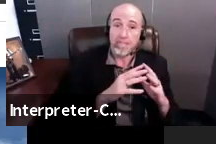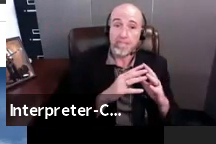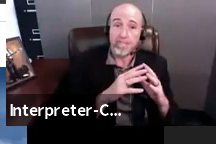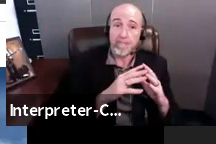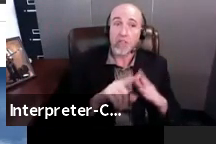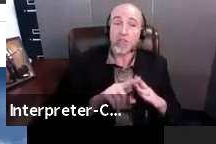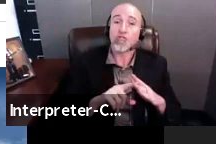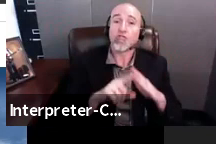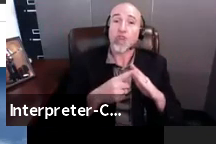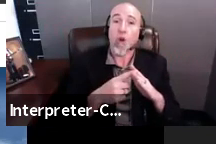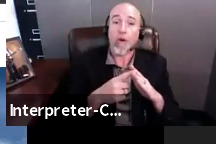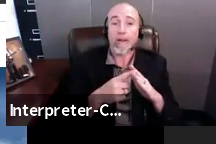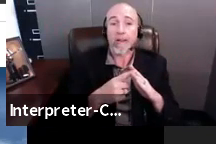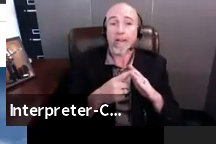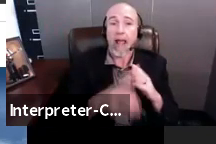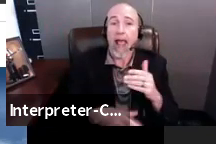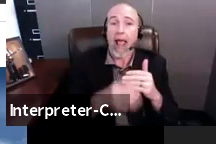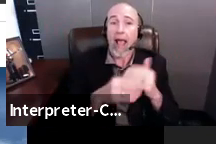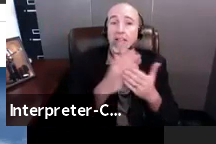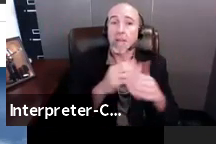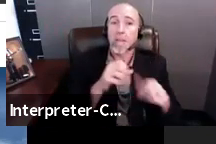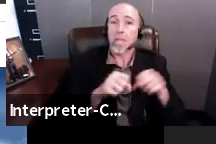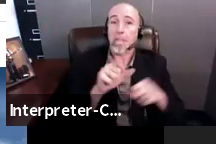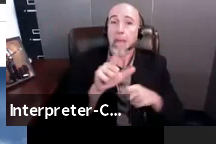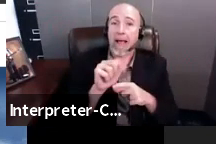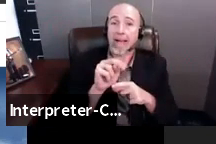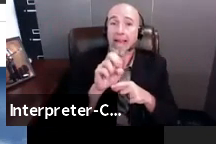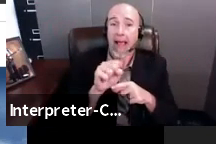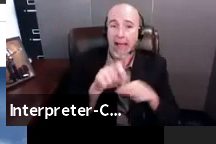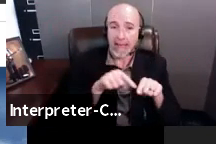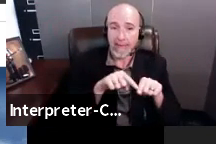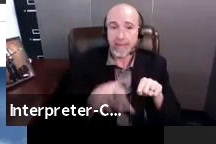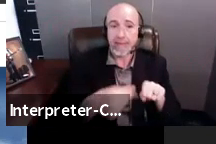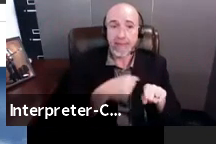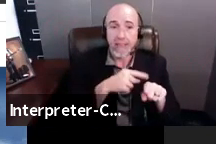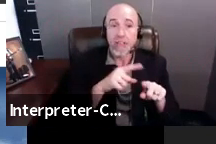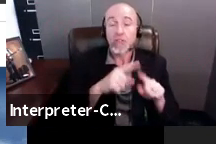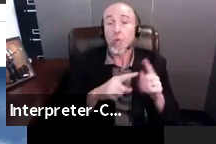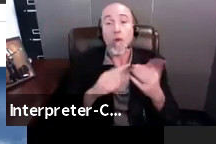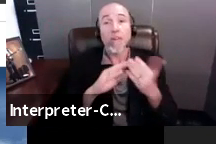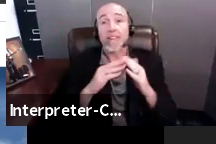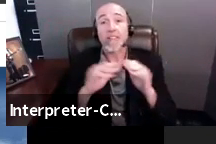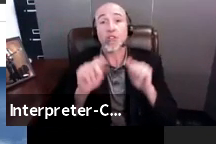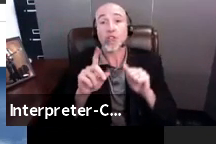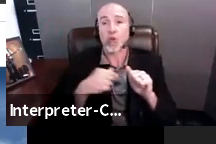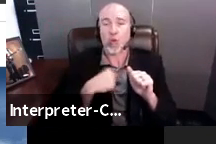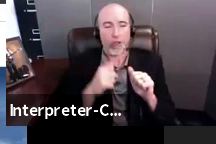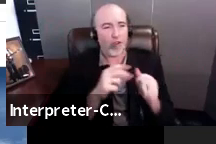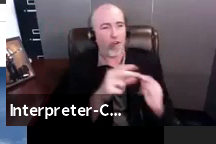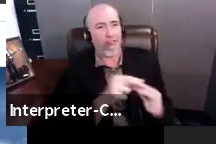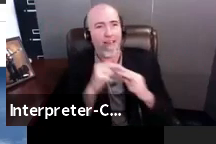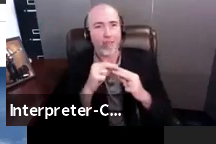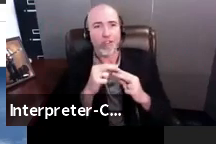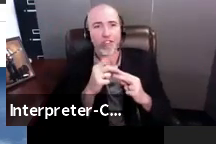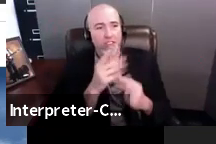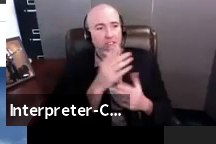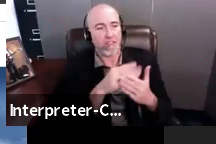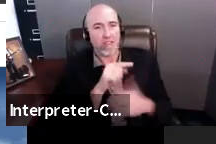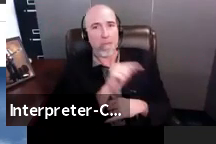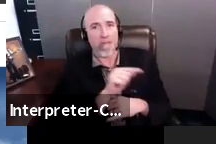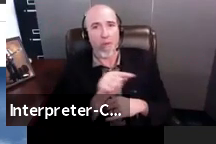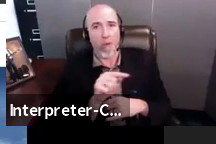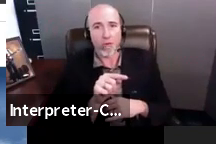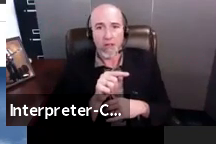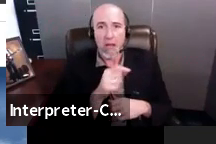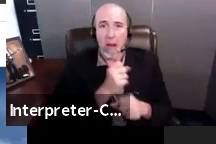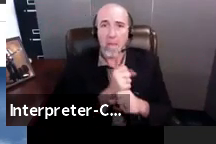building some bike lanes. And so what the city was able to do is we were able to leverage some of that